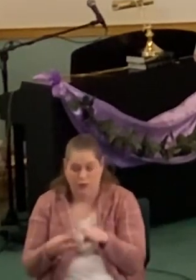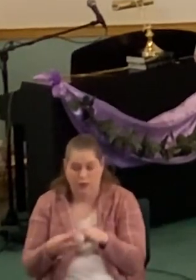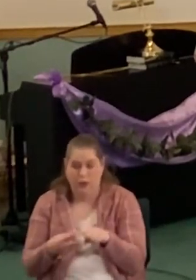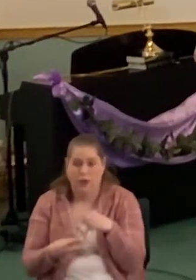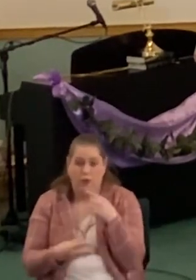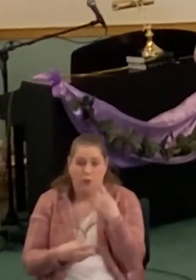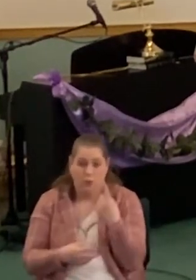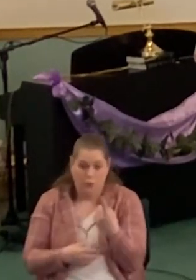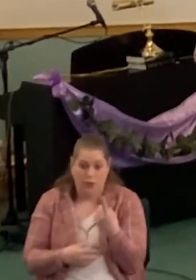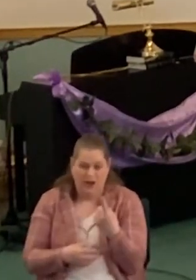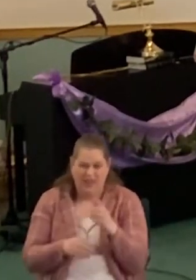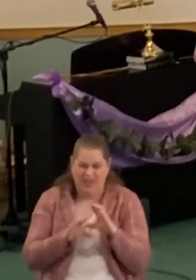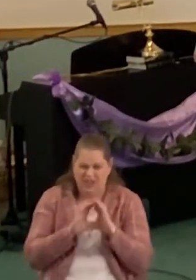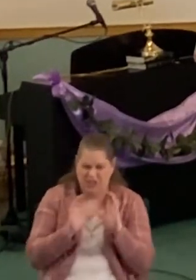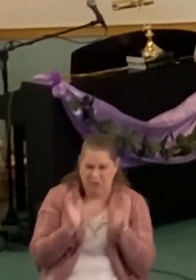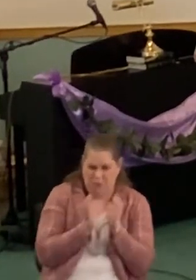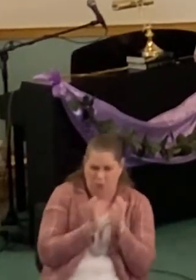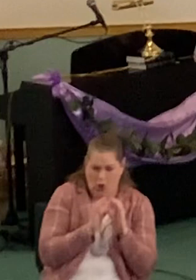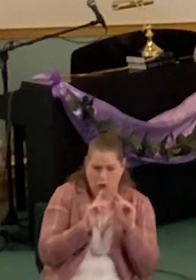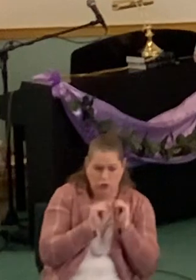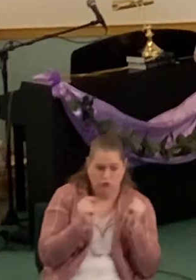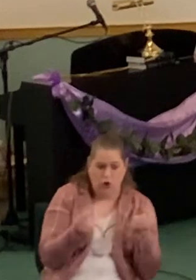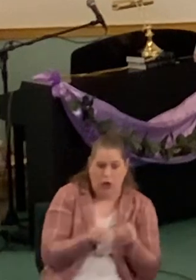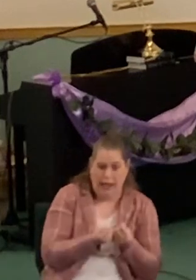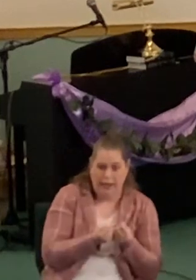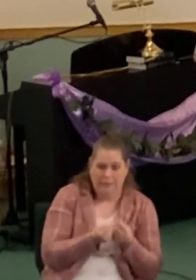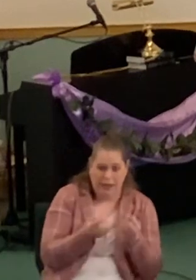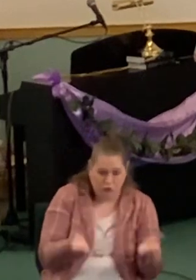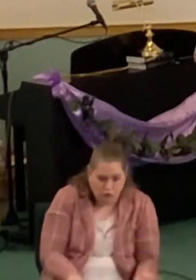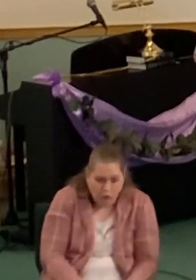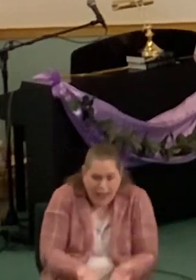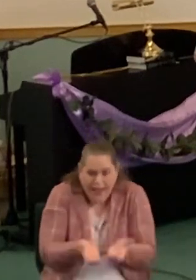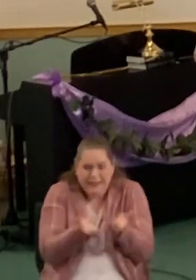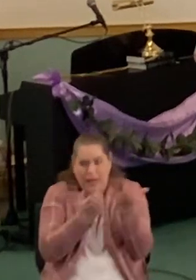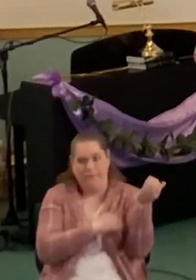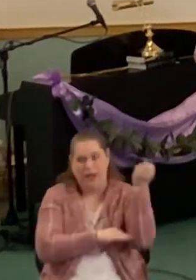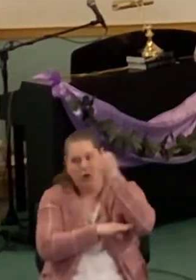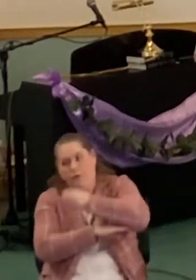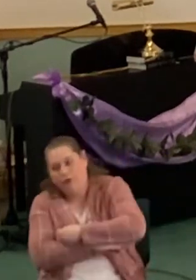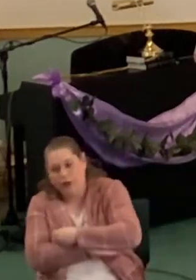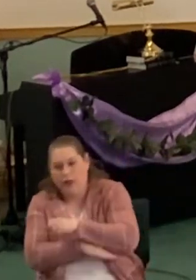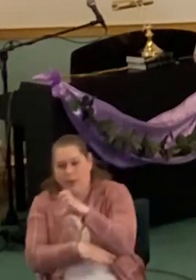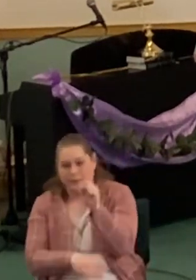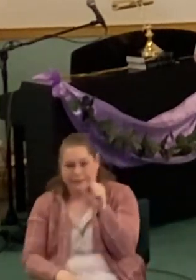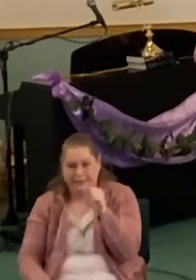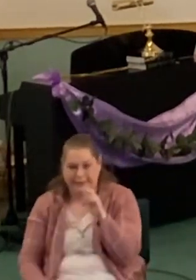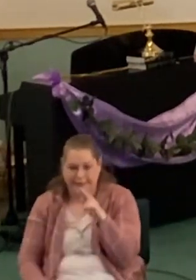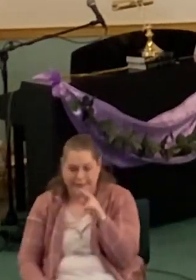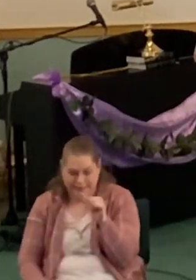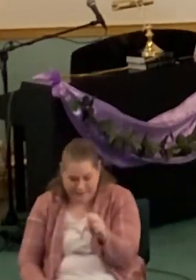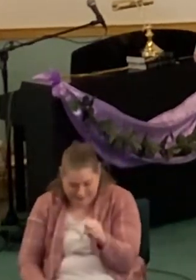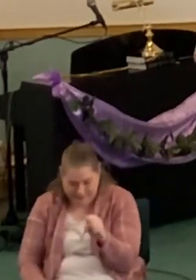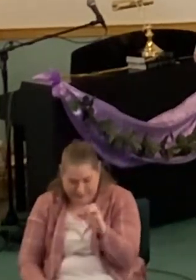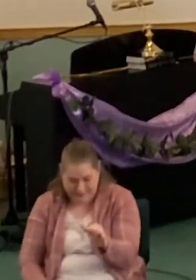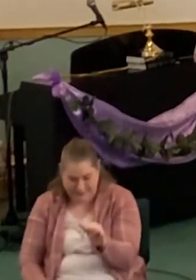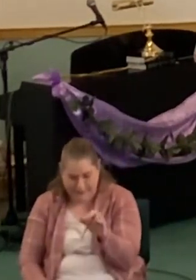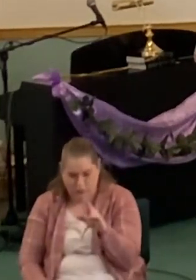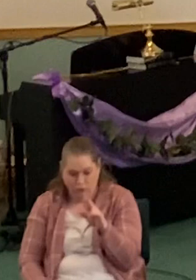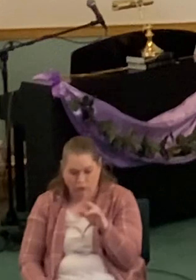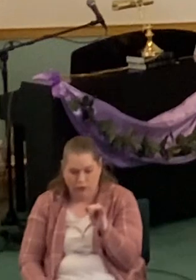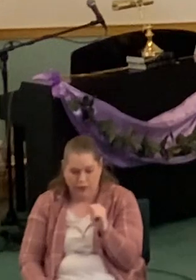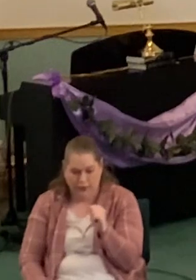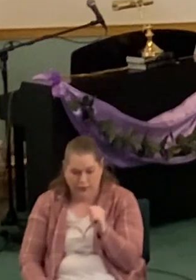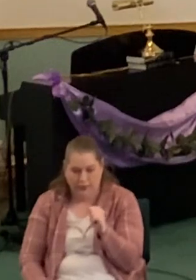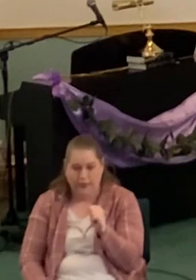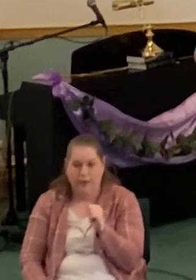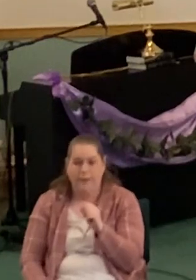within Assyria is able to rise up and overcome Assyria. But also, what also is surprising is that God